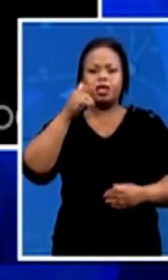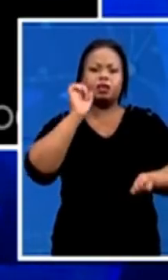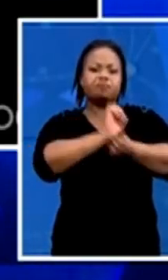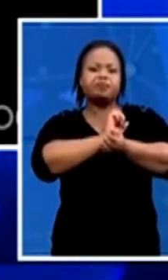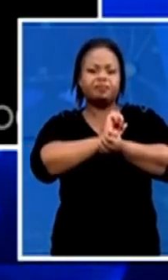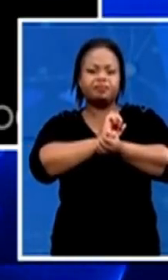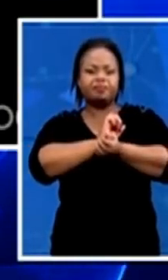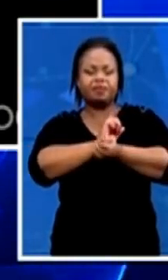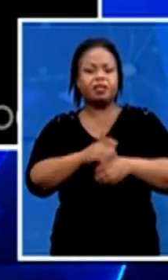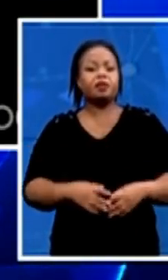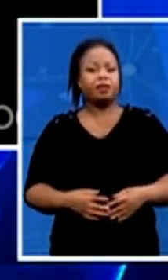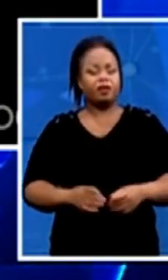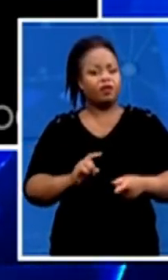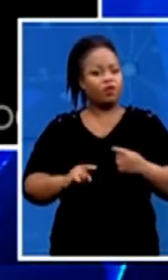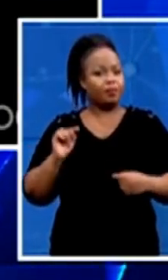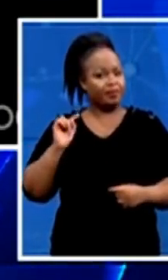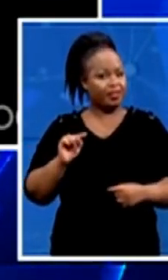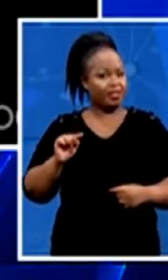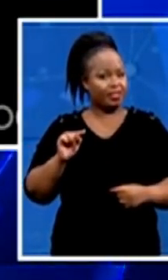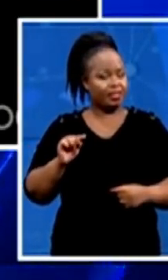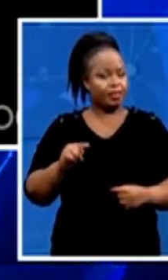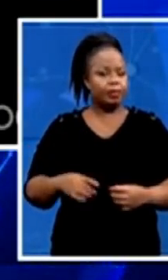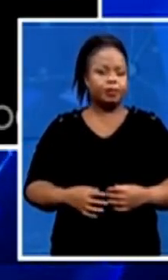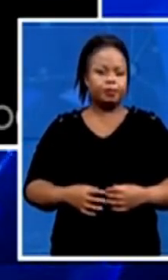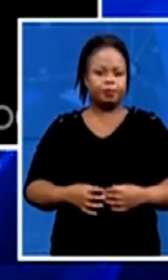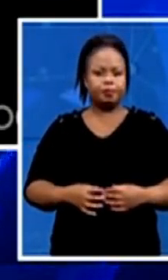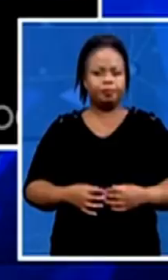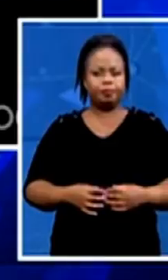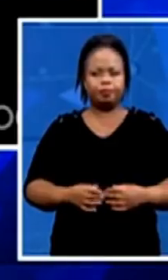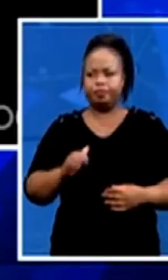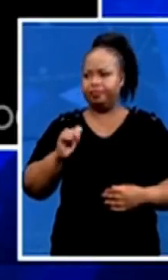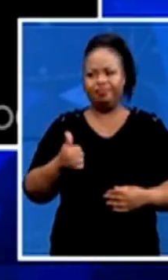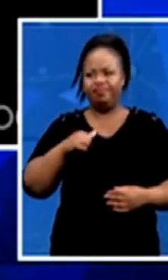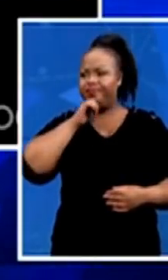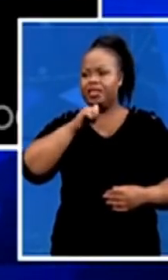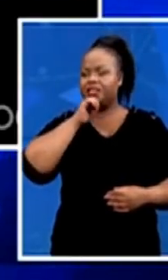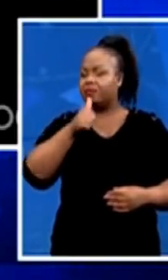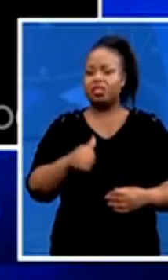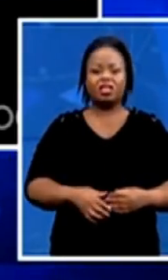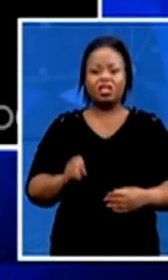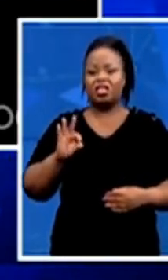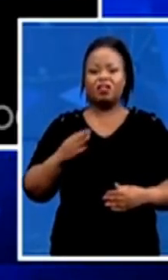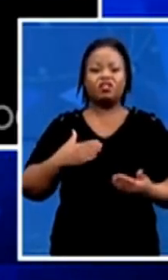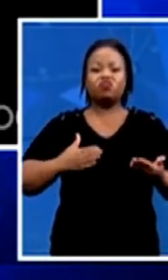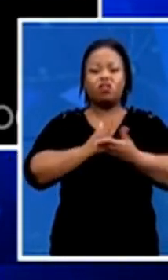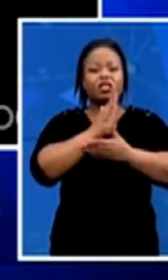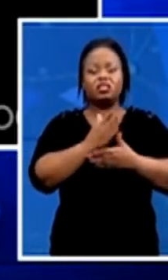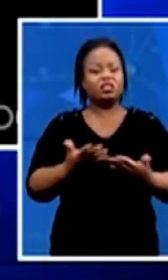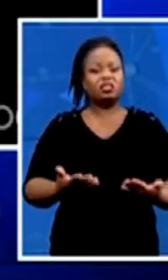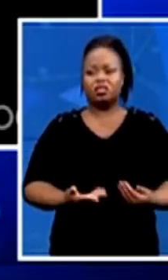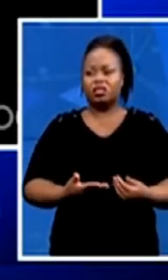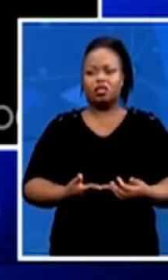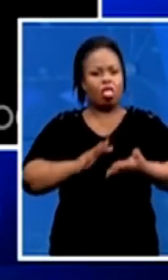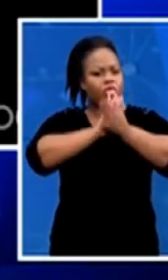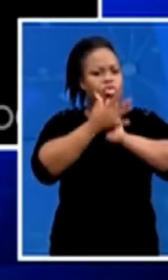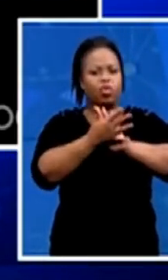logic, it therefore does not matter whether the applicant's rights are irregularly infringed or not, because, quote,